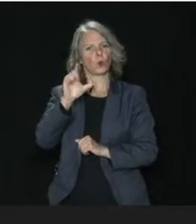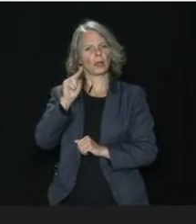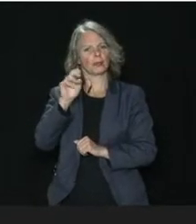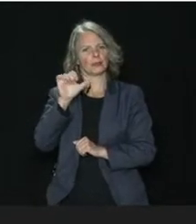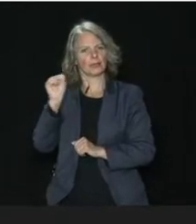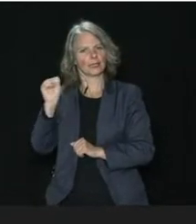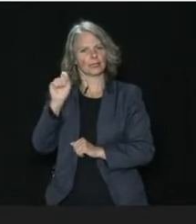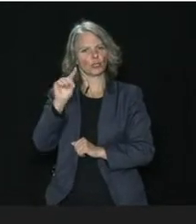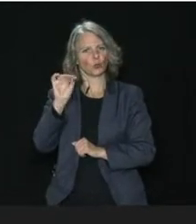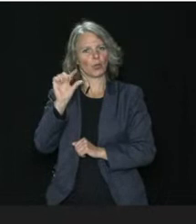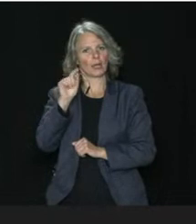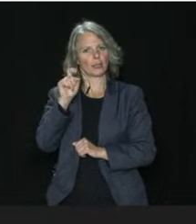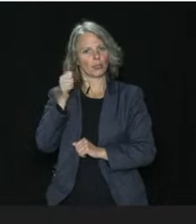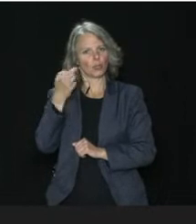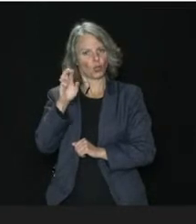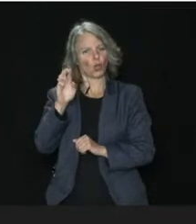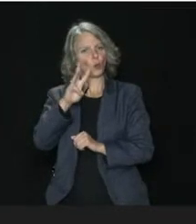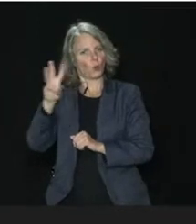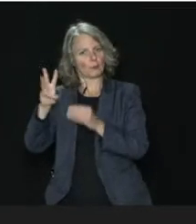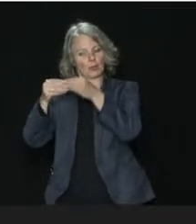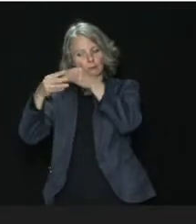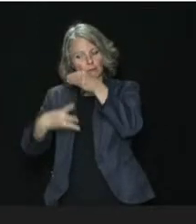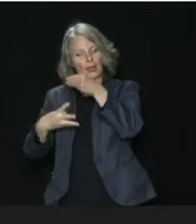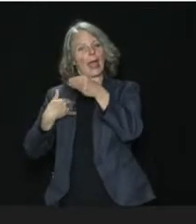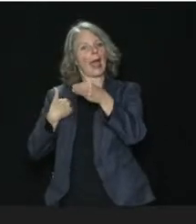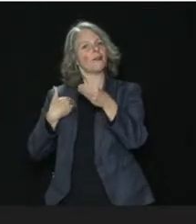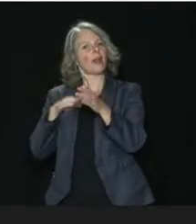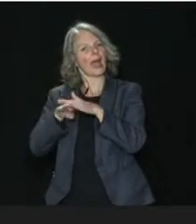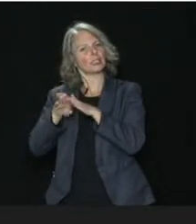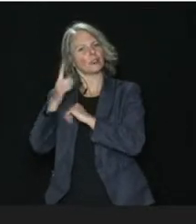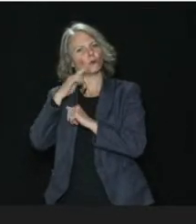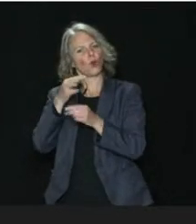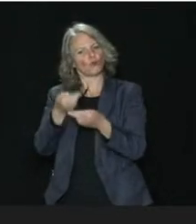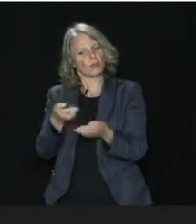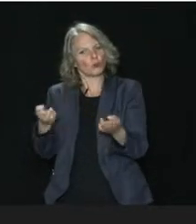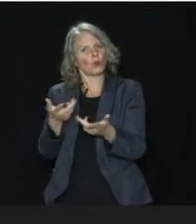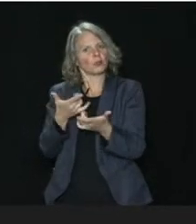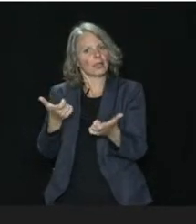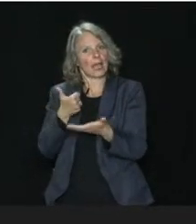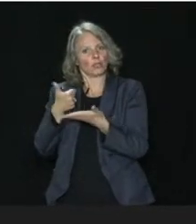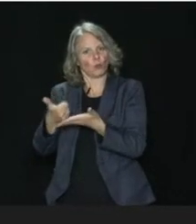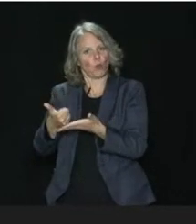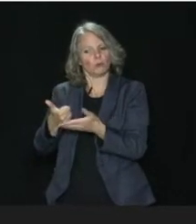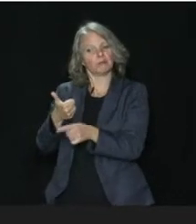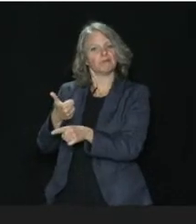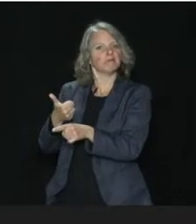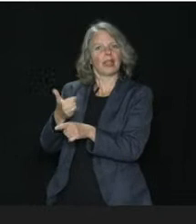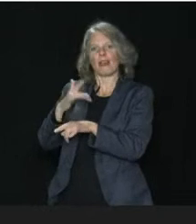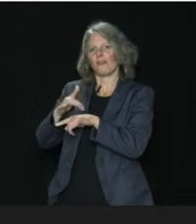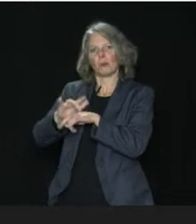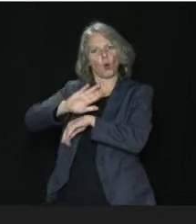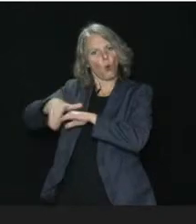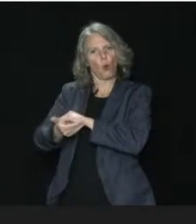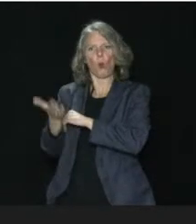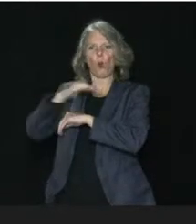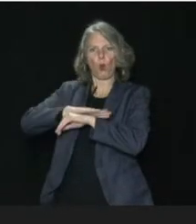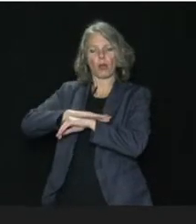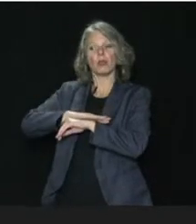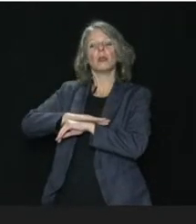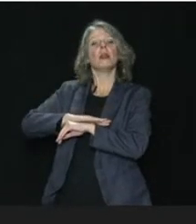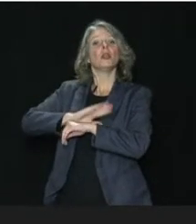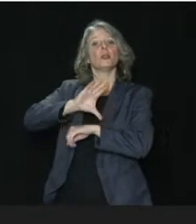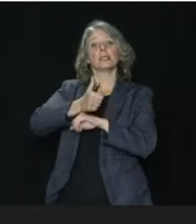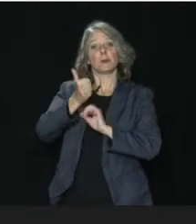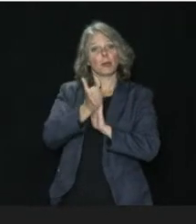offers 24/7 access to resources and support. You can create an account online, or you can call